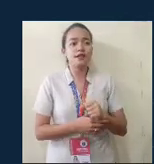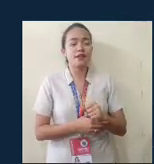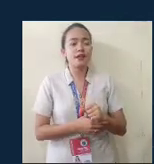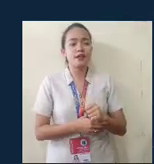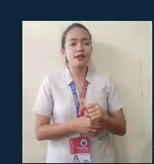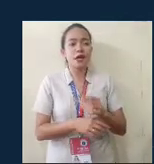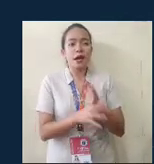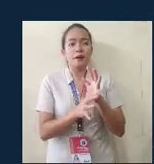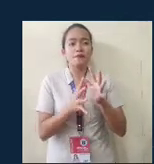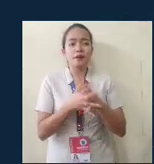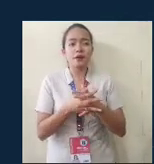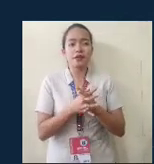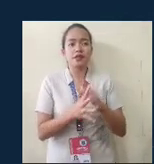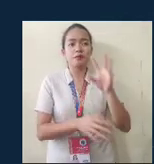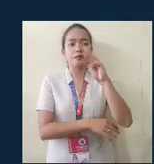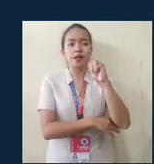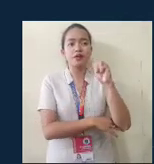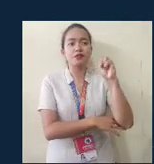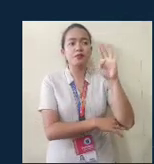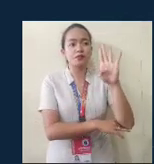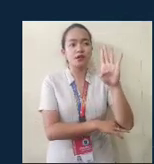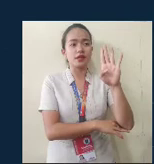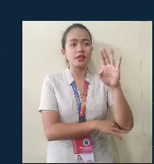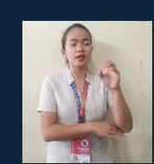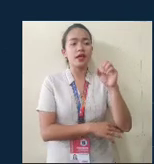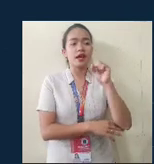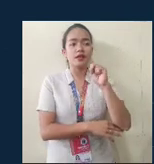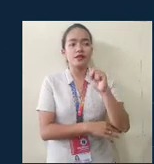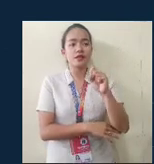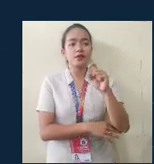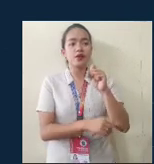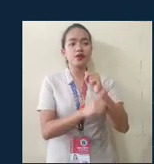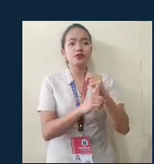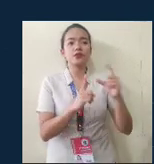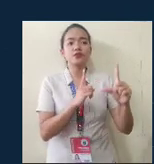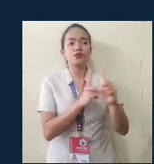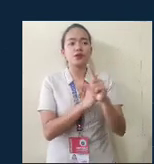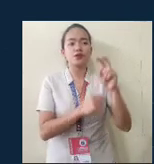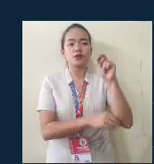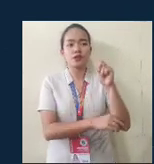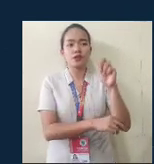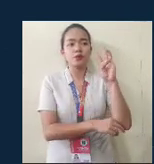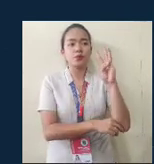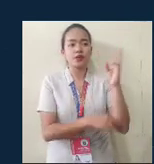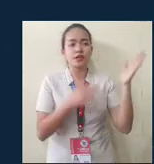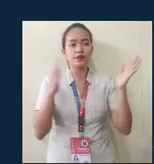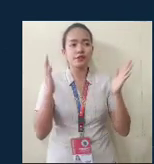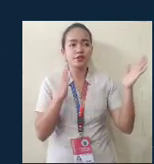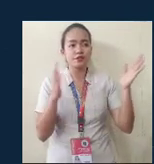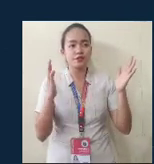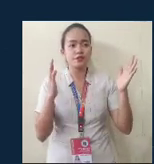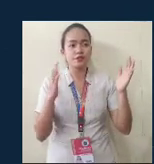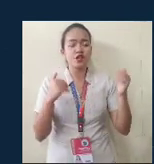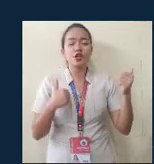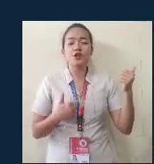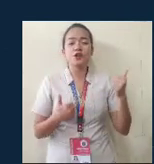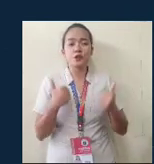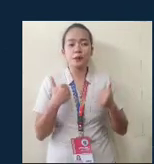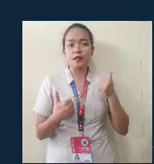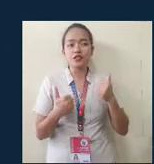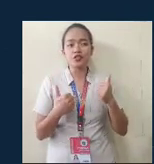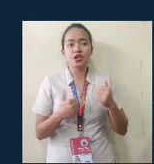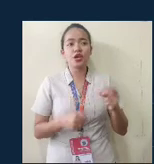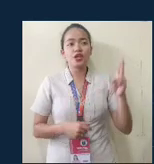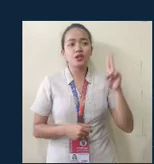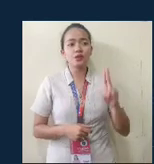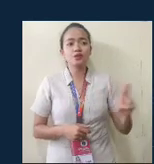Next is Twitter. Twitter is an American microblogging and social networking service